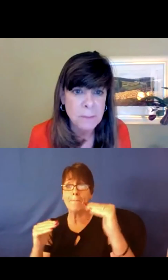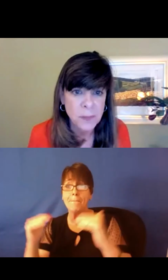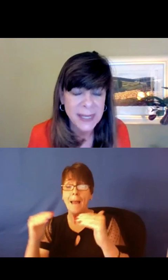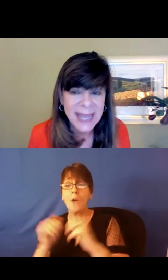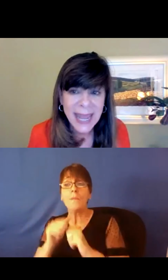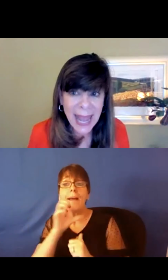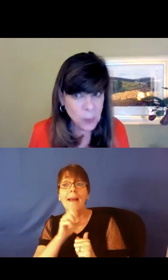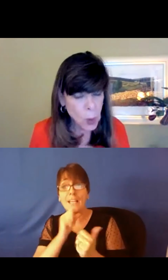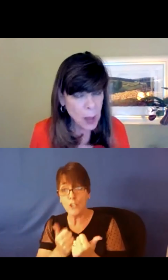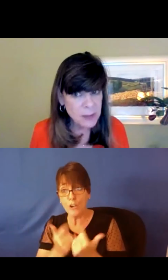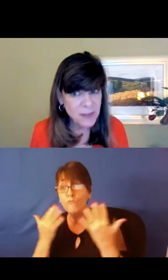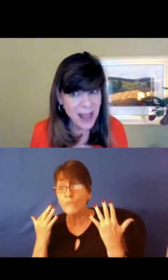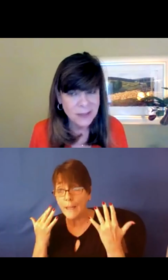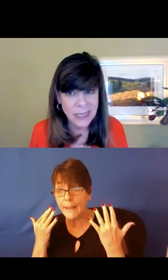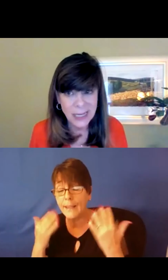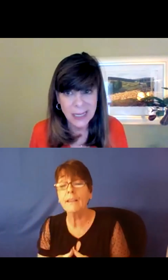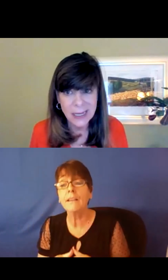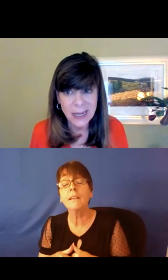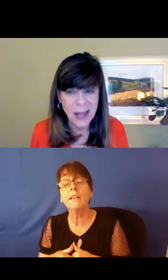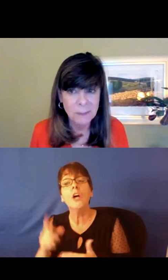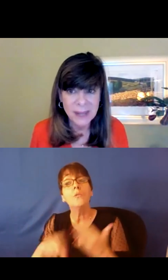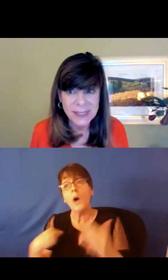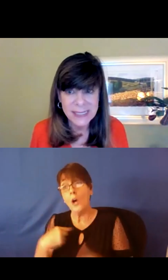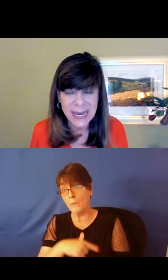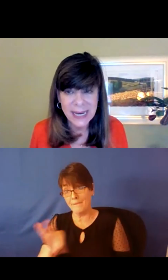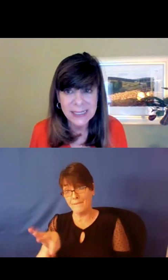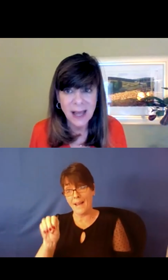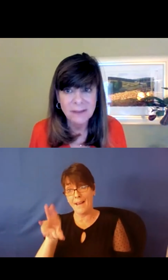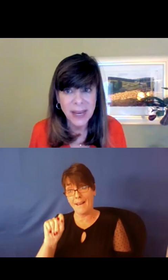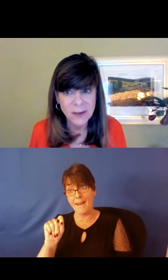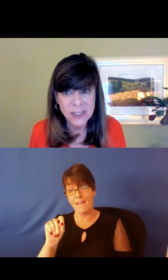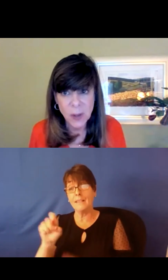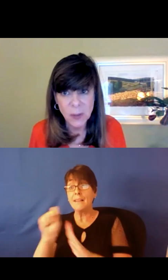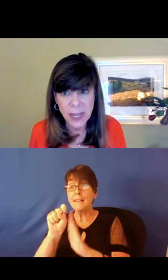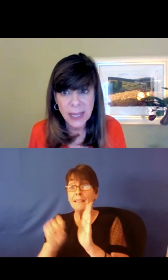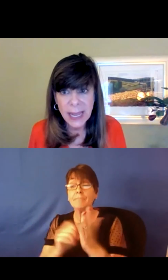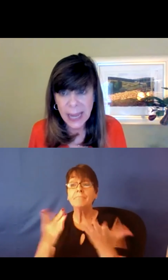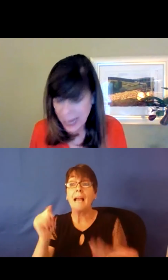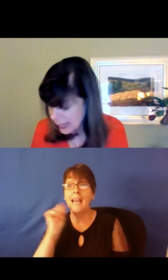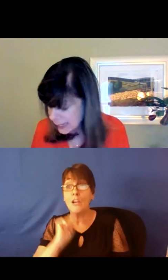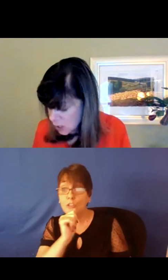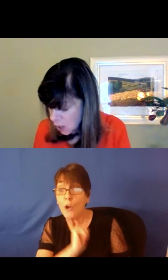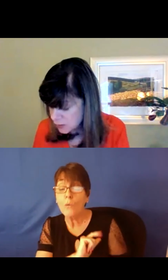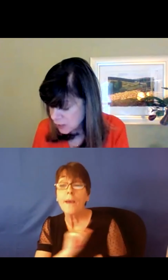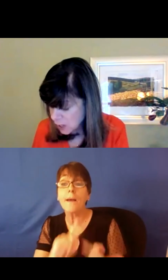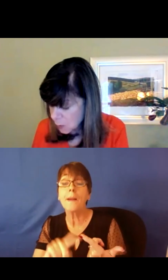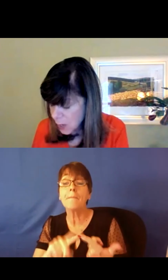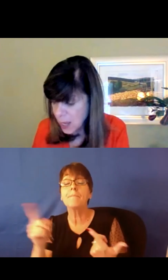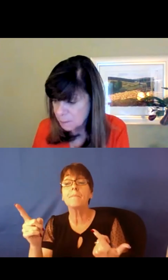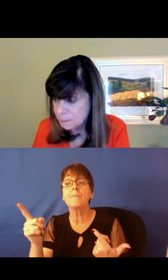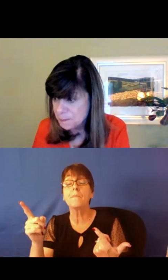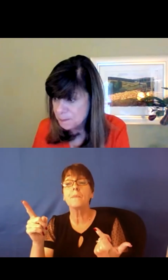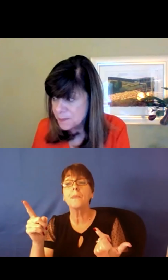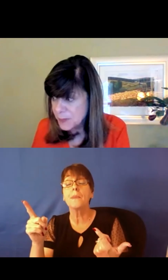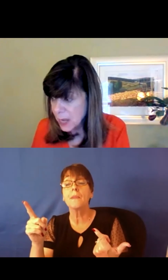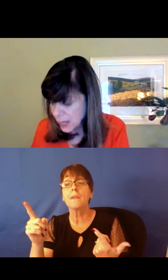age-friendly movement. And what we found in the states of Arizona and also